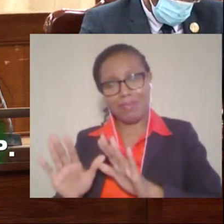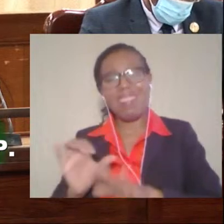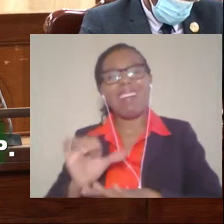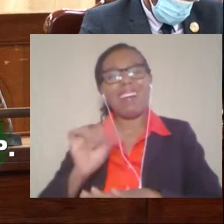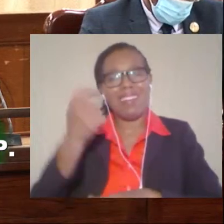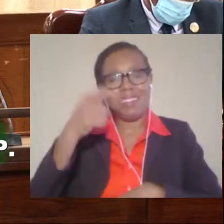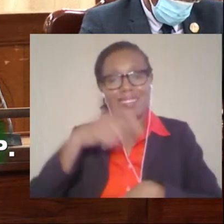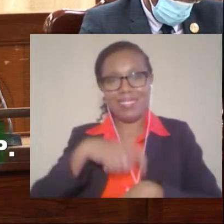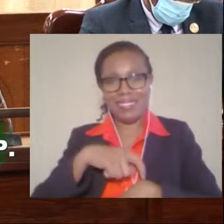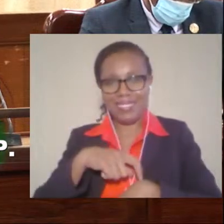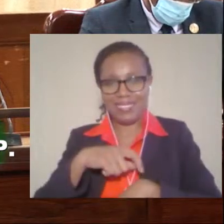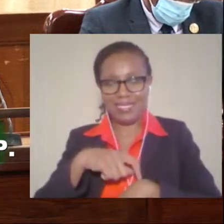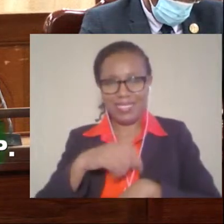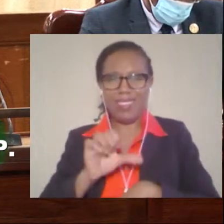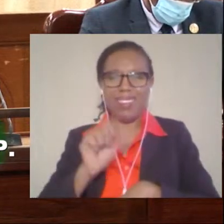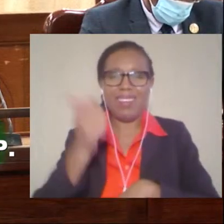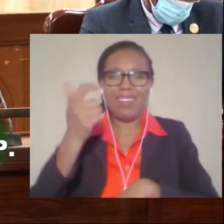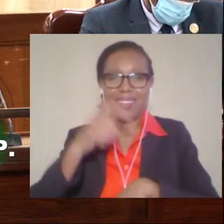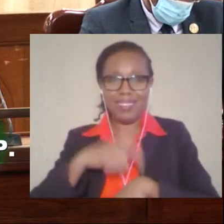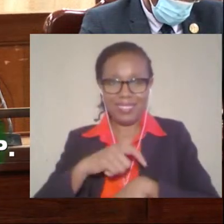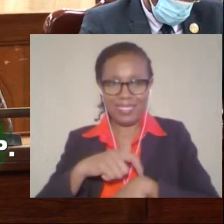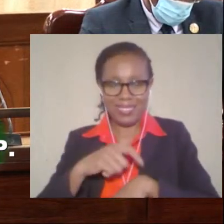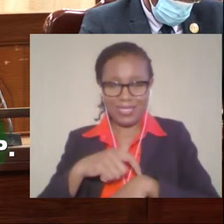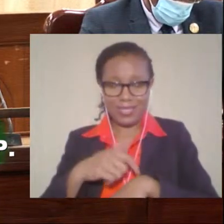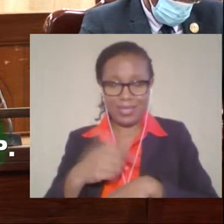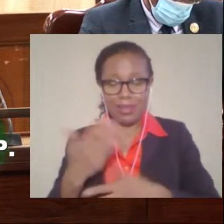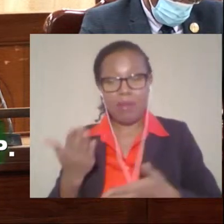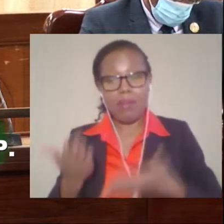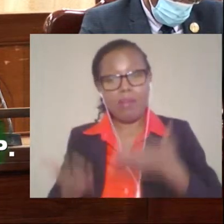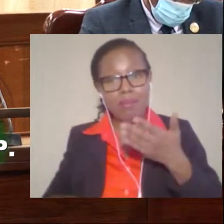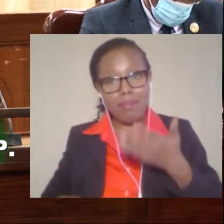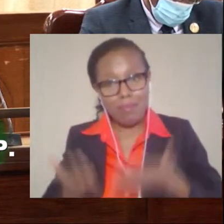leave I may proceed further, Mr. Speaker.